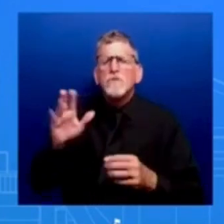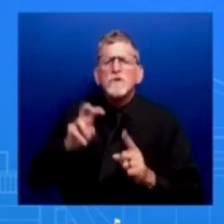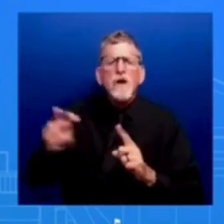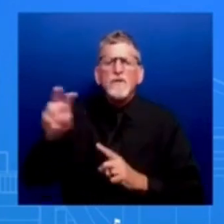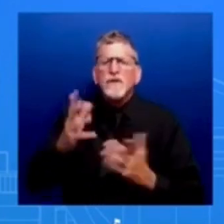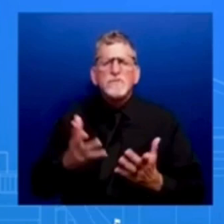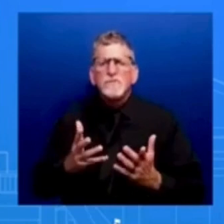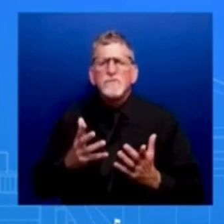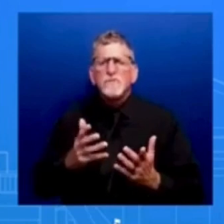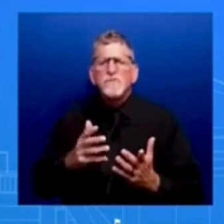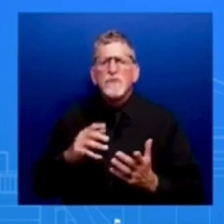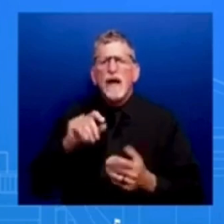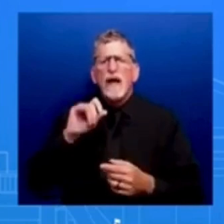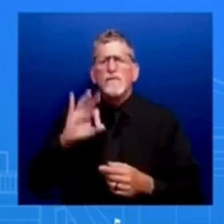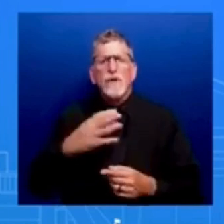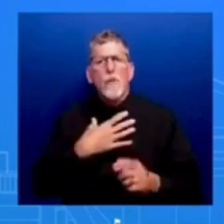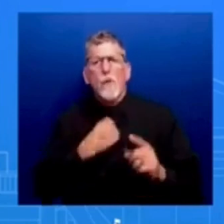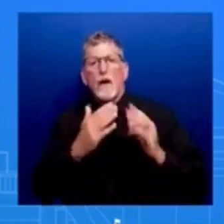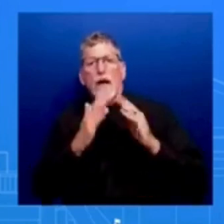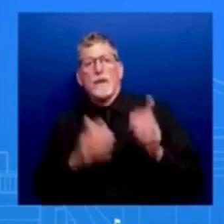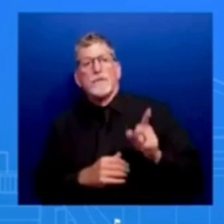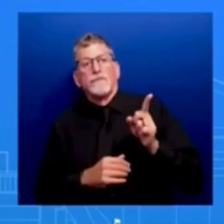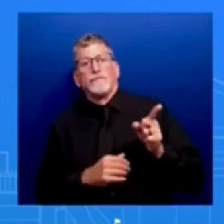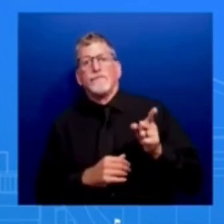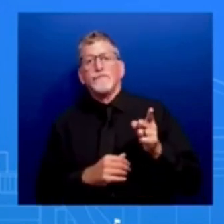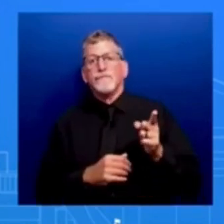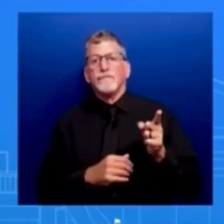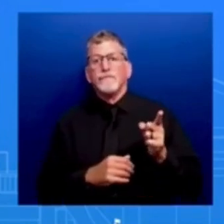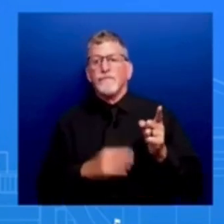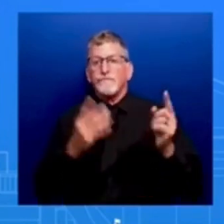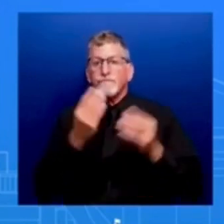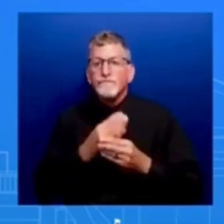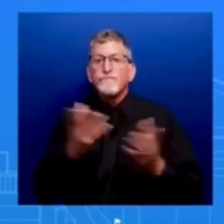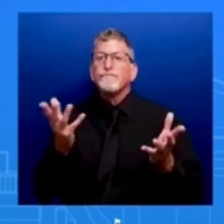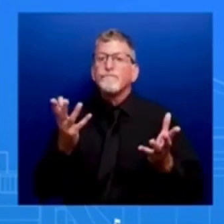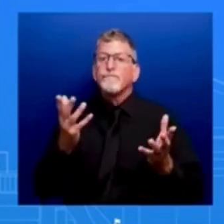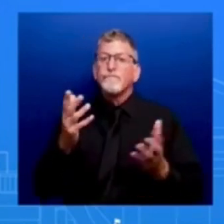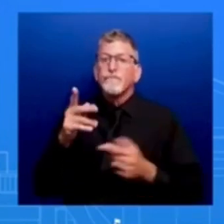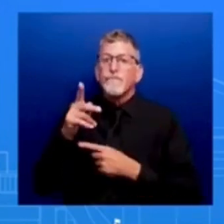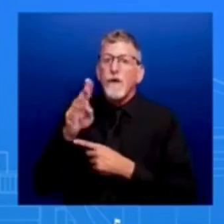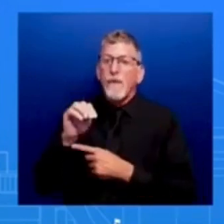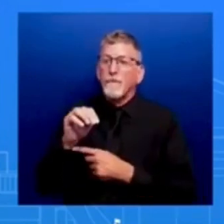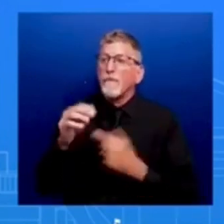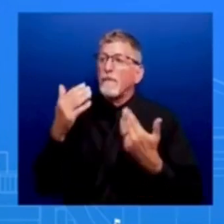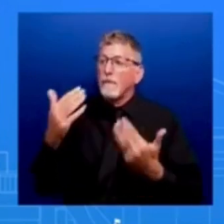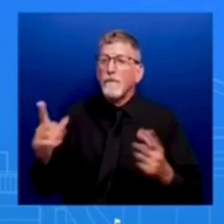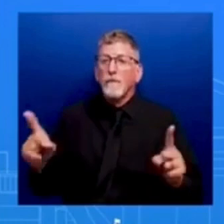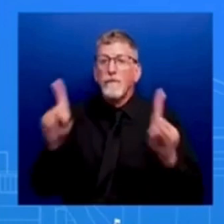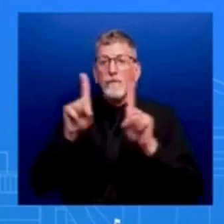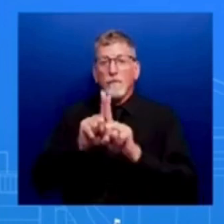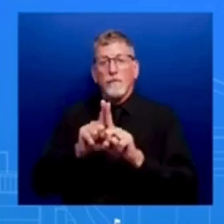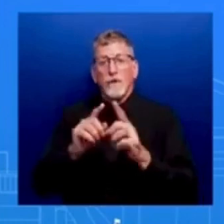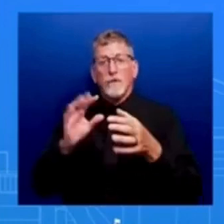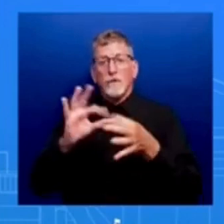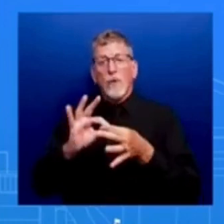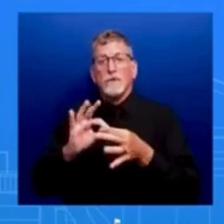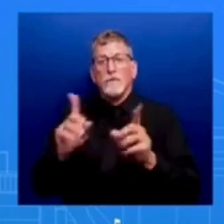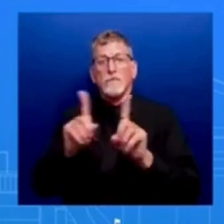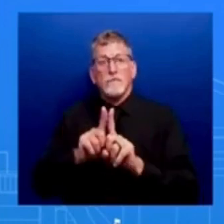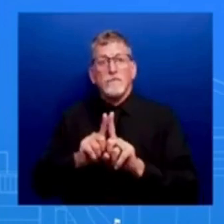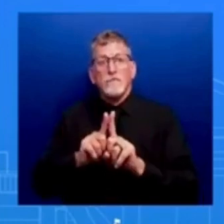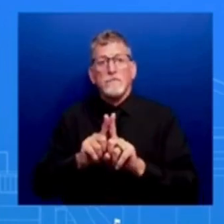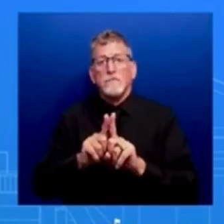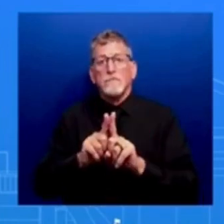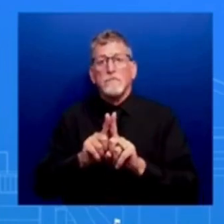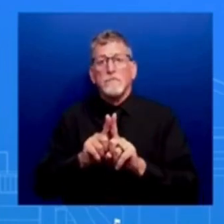opportunity to the Italian Prime Minister for a 2+2 or for a press conference to take place, and similarly, while you're at it, if you could ask about